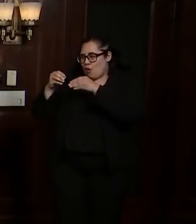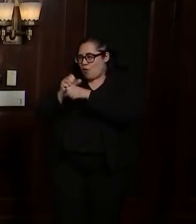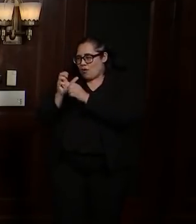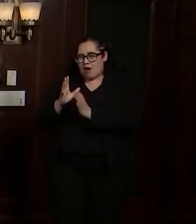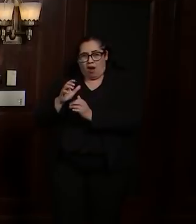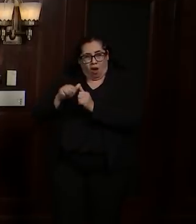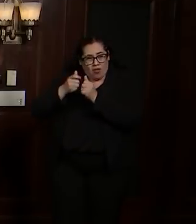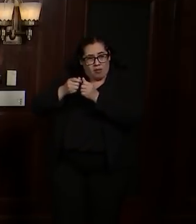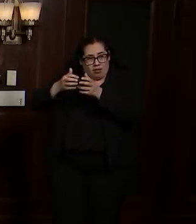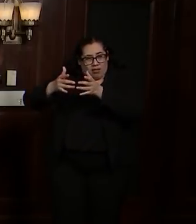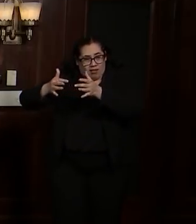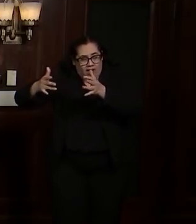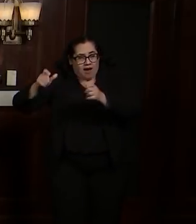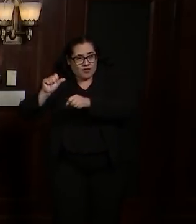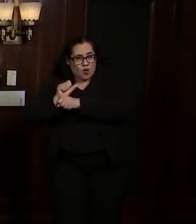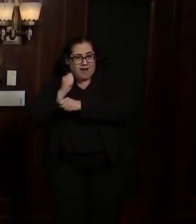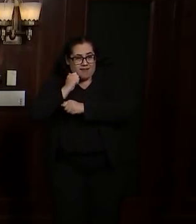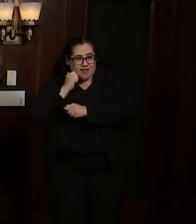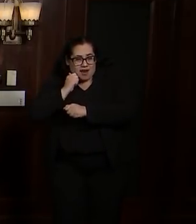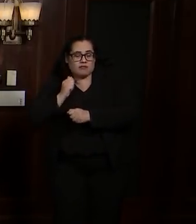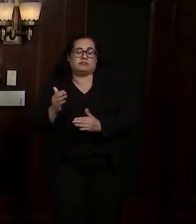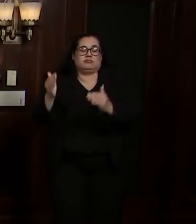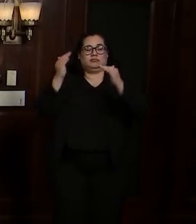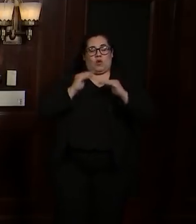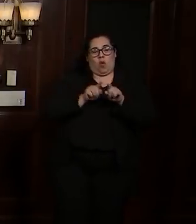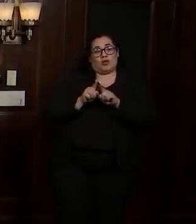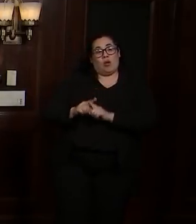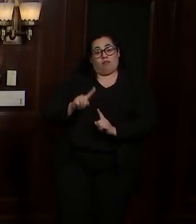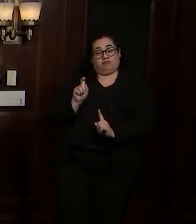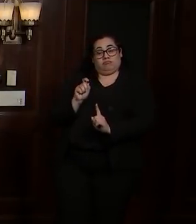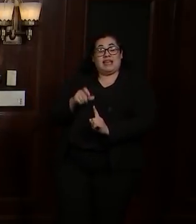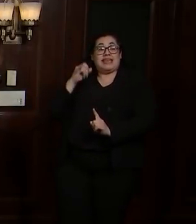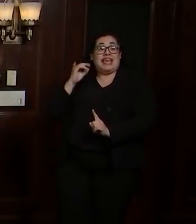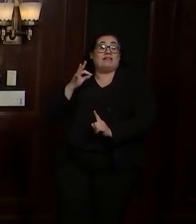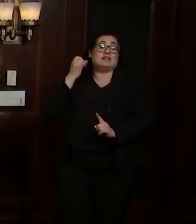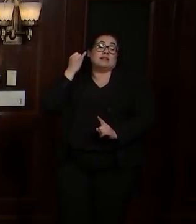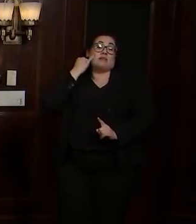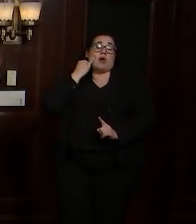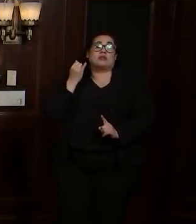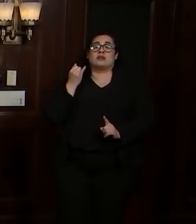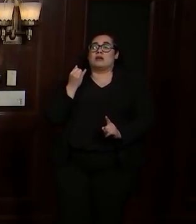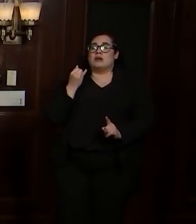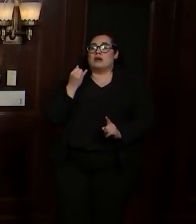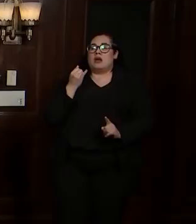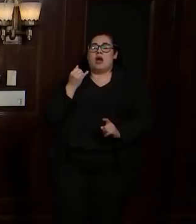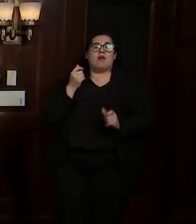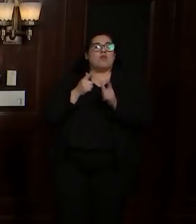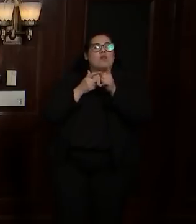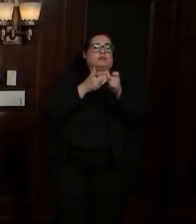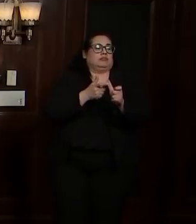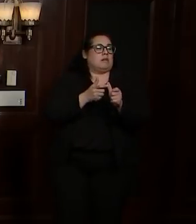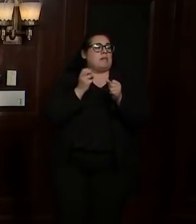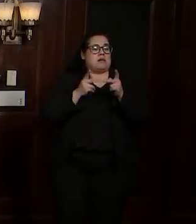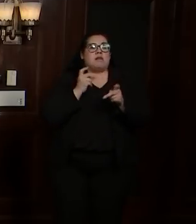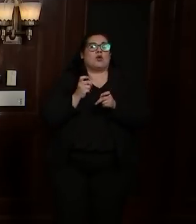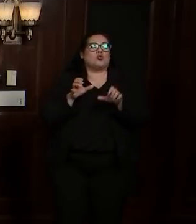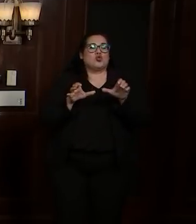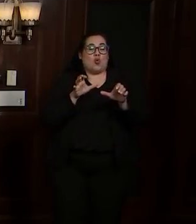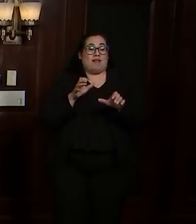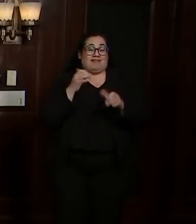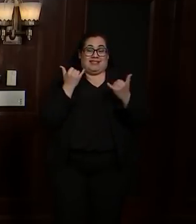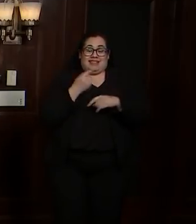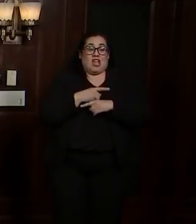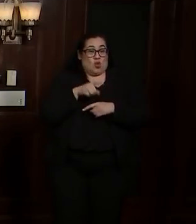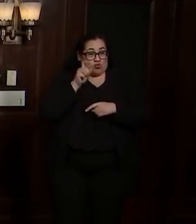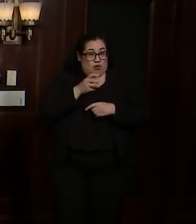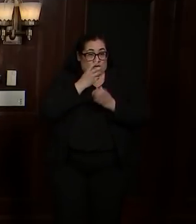that have to go to work every day? And also, if you're going for a run, which so many people are doing these days, should you be wearing a face covering while you